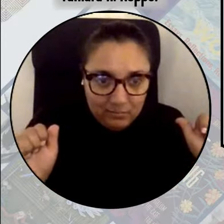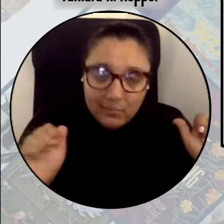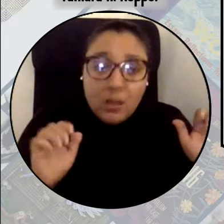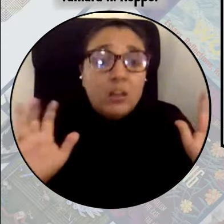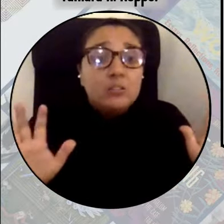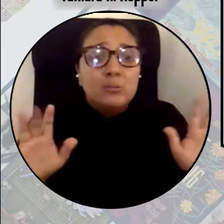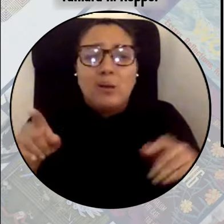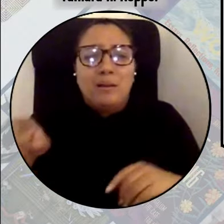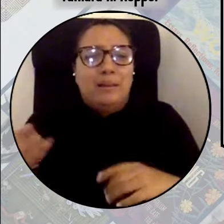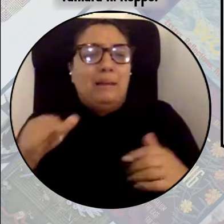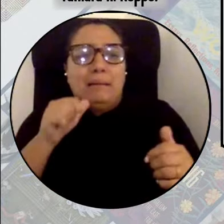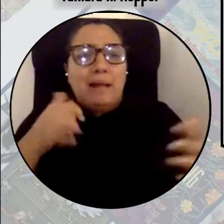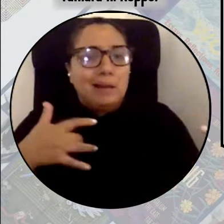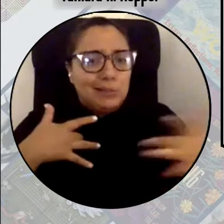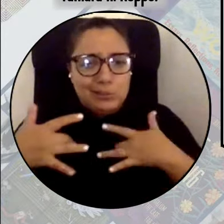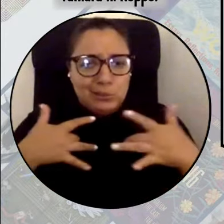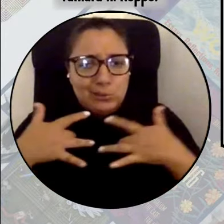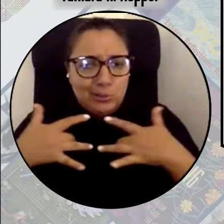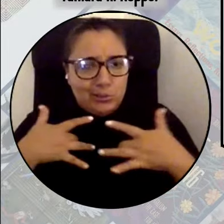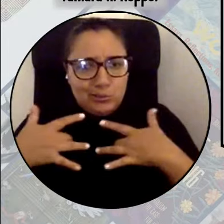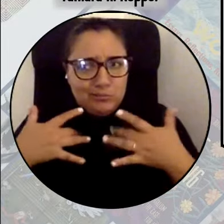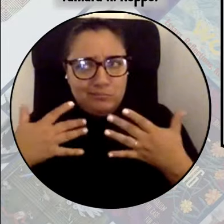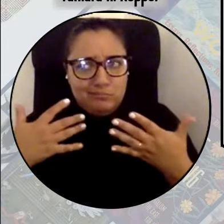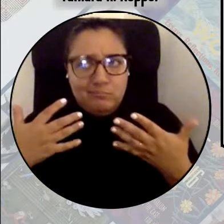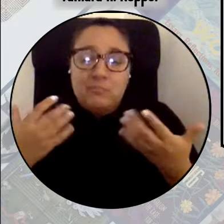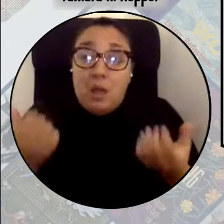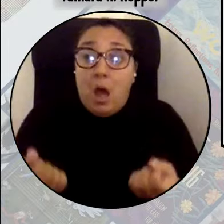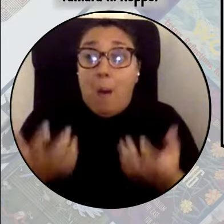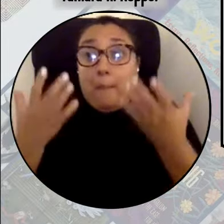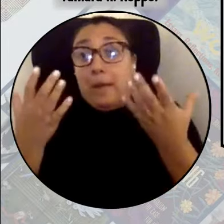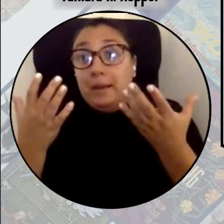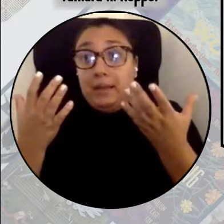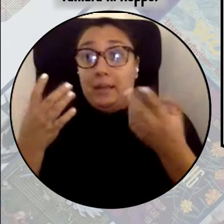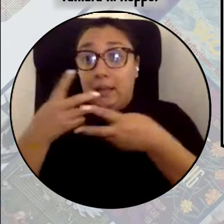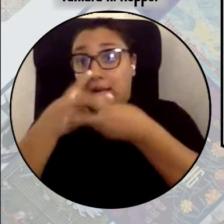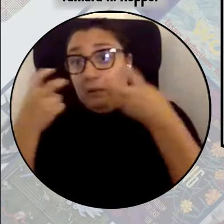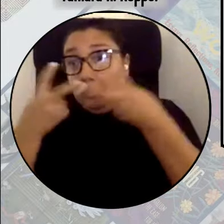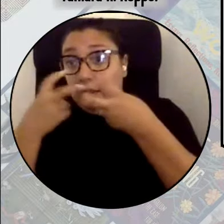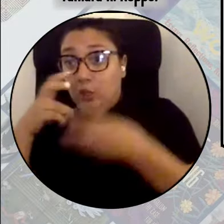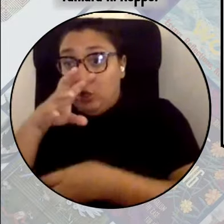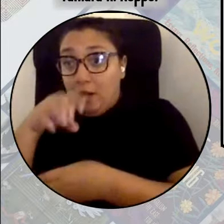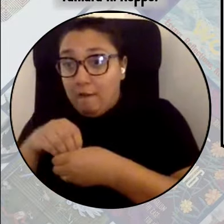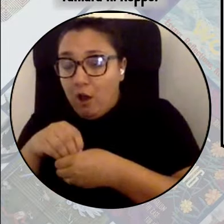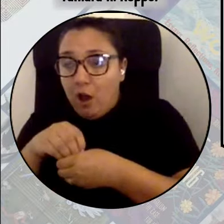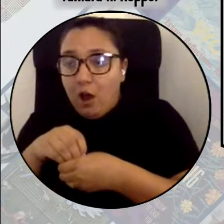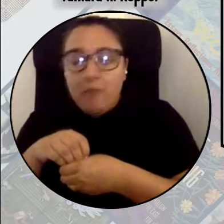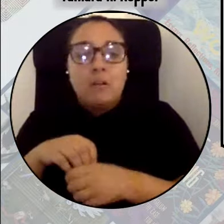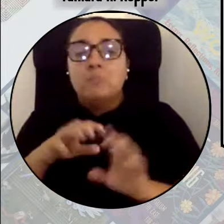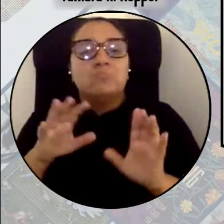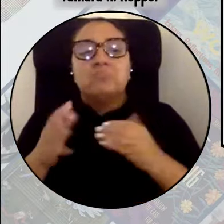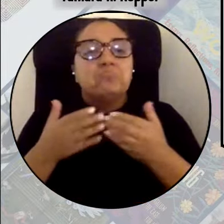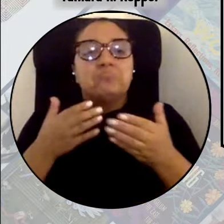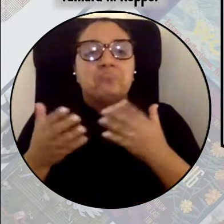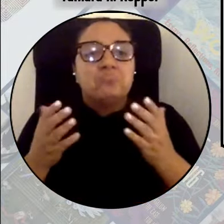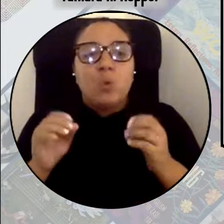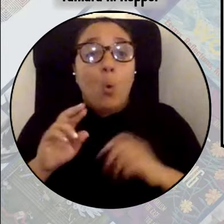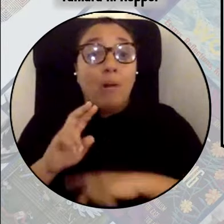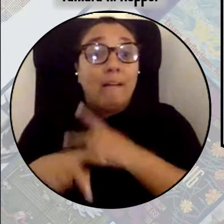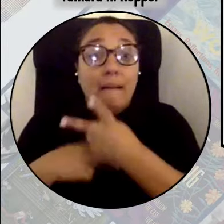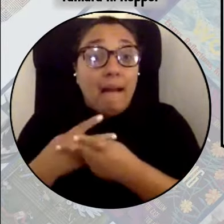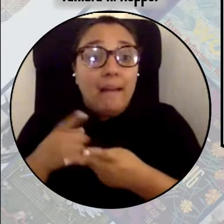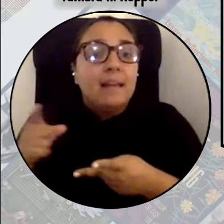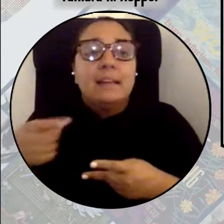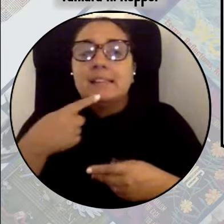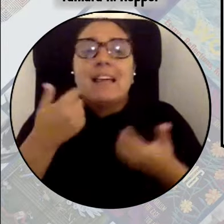of misdemeanors? It's just like, do you have a misdemeanor, right? So he's a lot more strict in his definition of kind of criminal